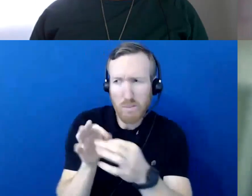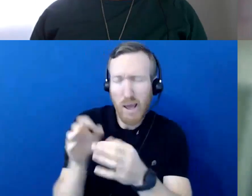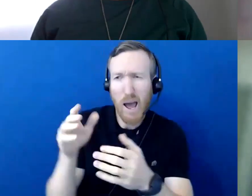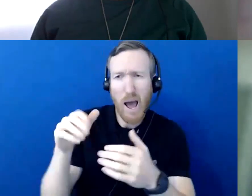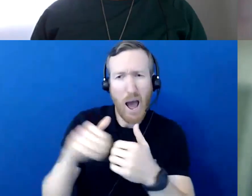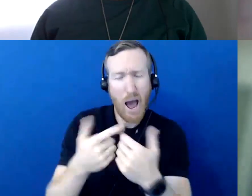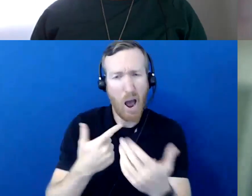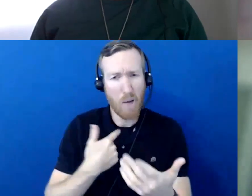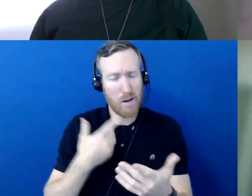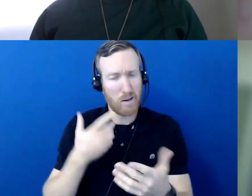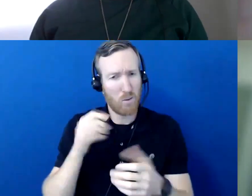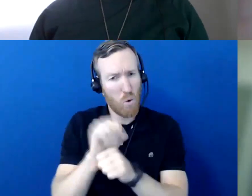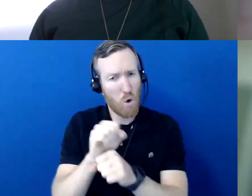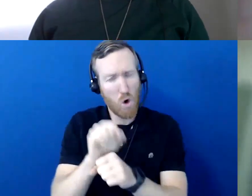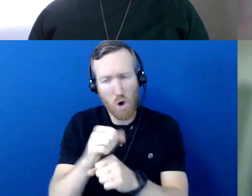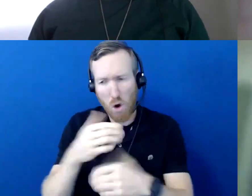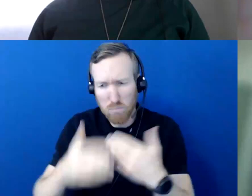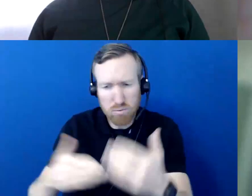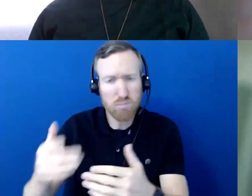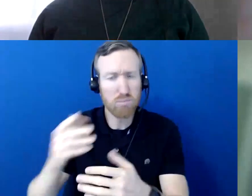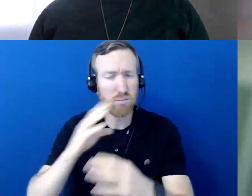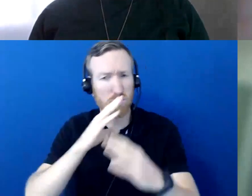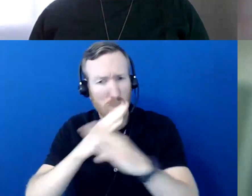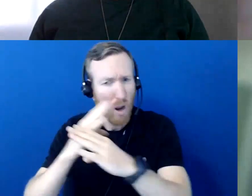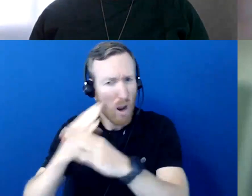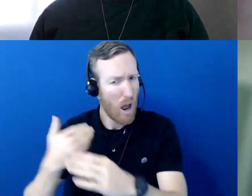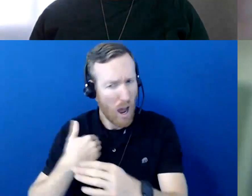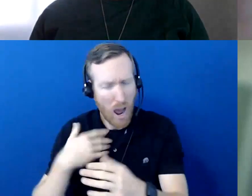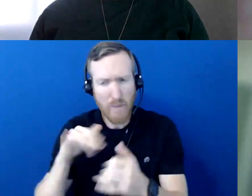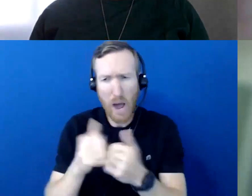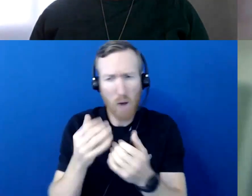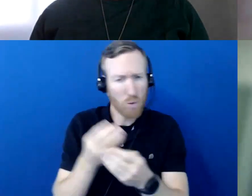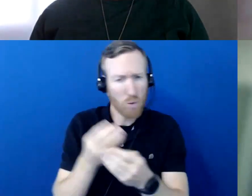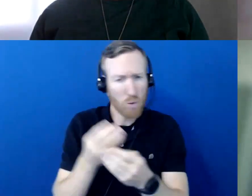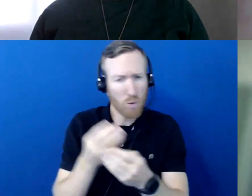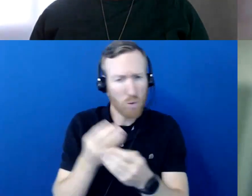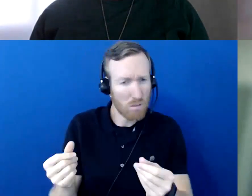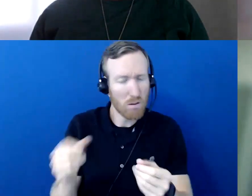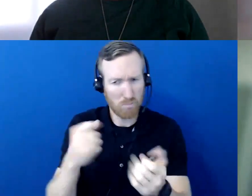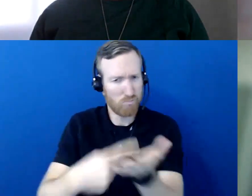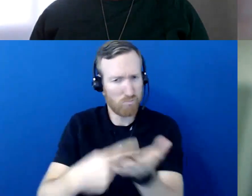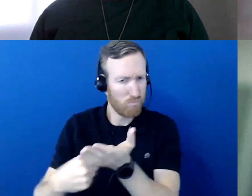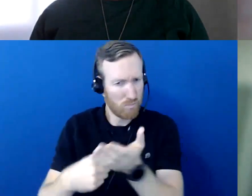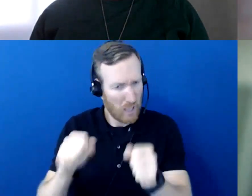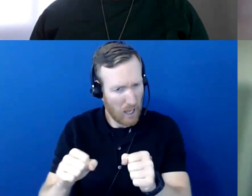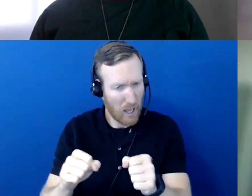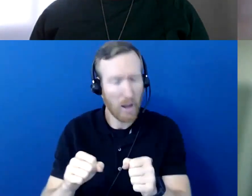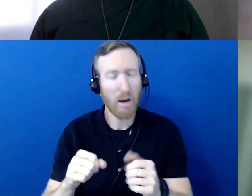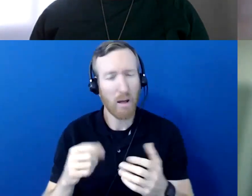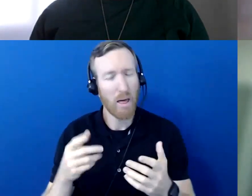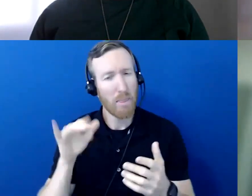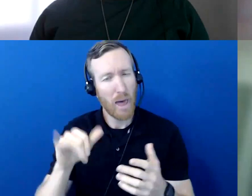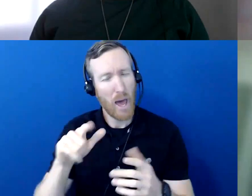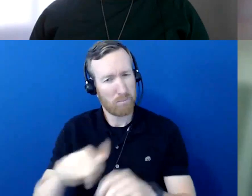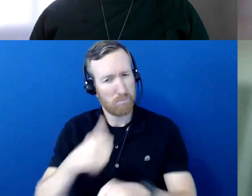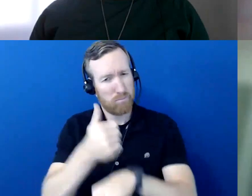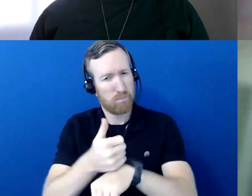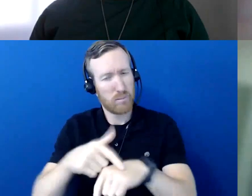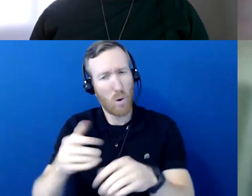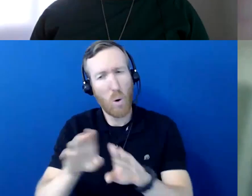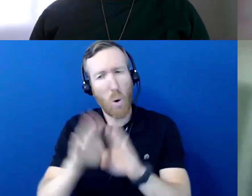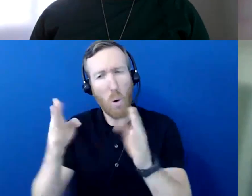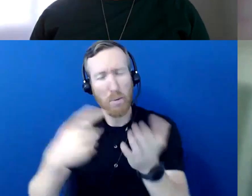in the workplace and what barriers and solutions they face in the workplace. And it forms the basis for an open